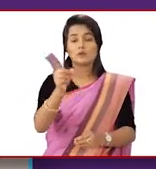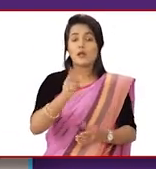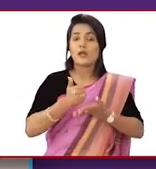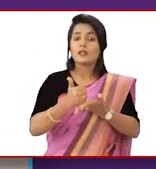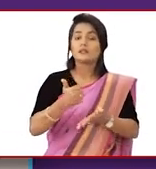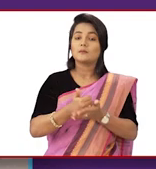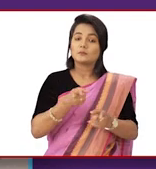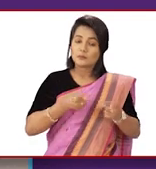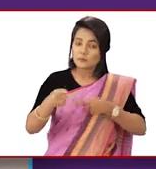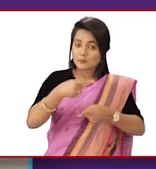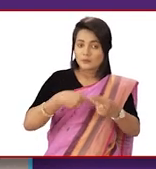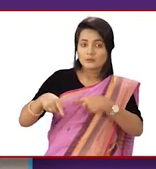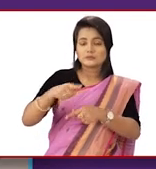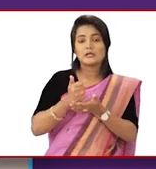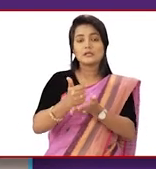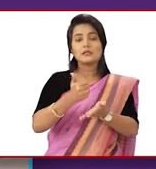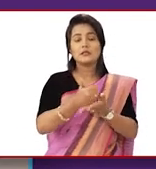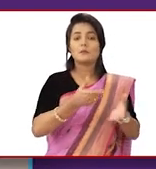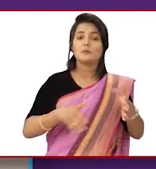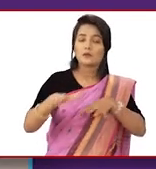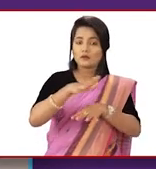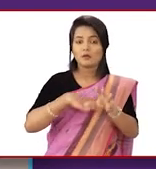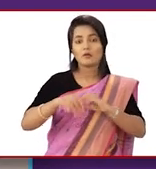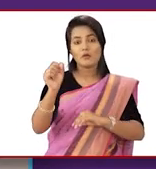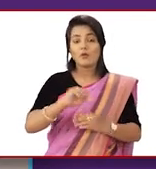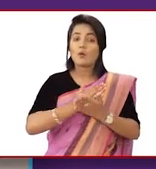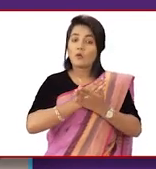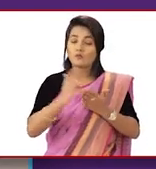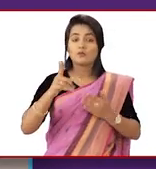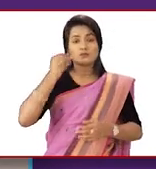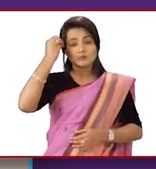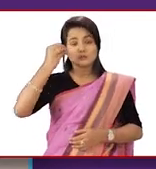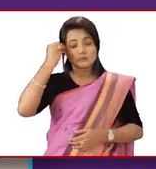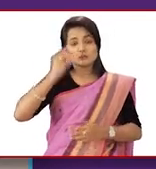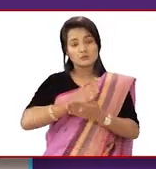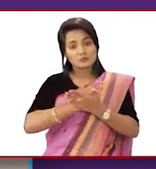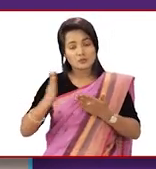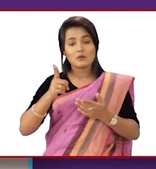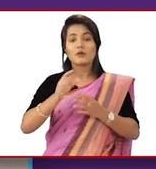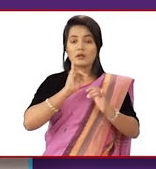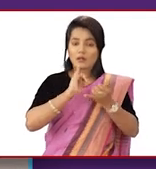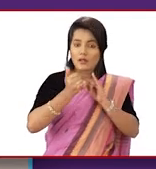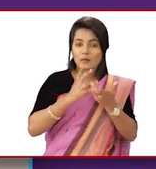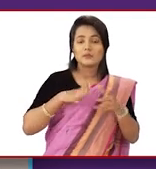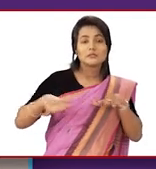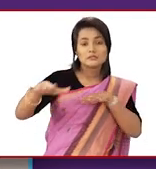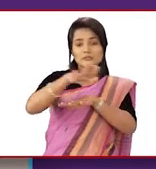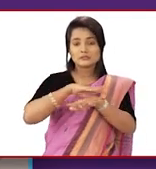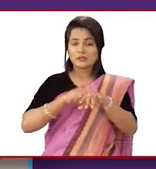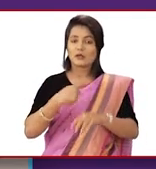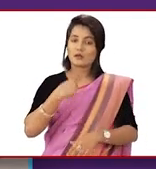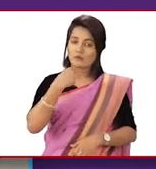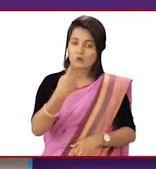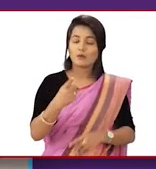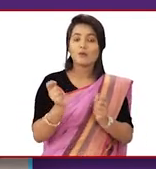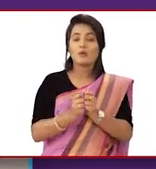each other to build the world, helping each other to fulfill all your dreams and do good for the community at the same time. So like I said,